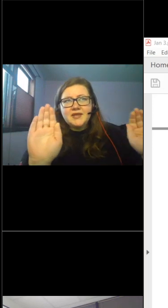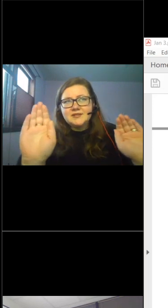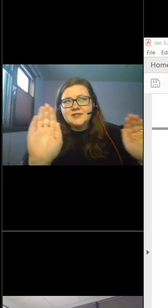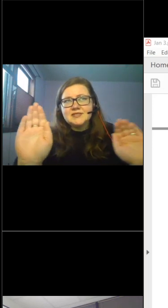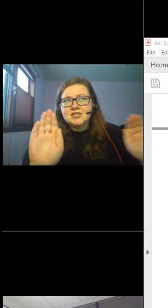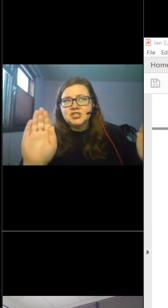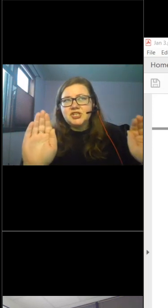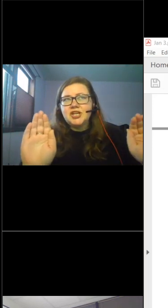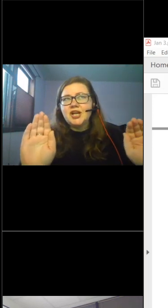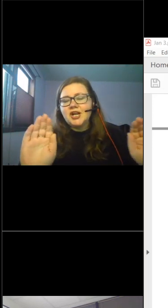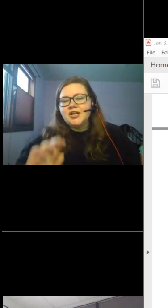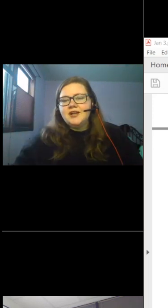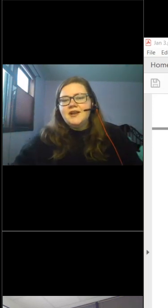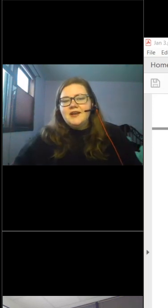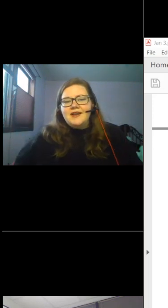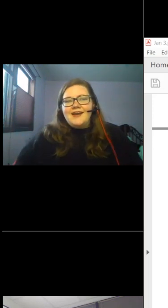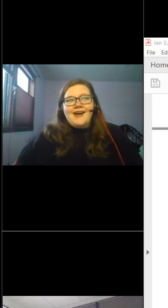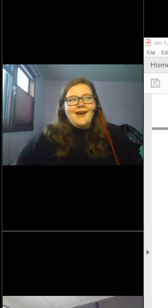big distinction here.